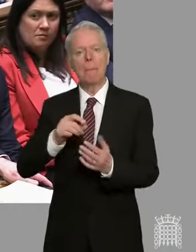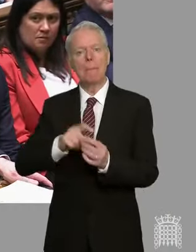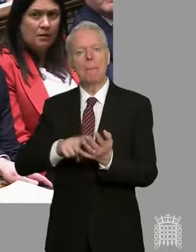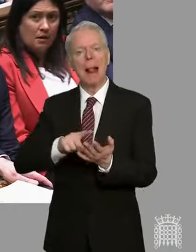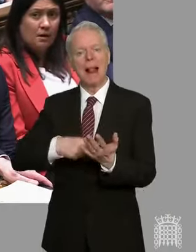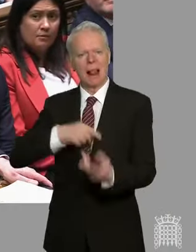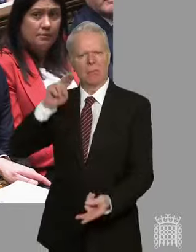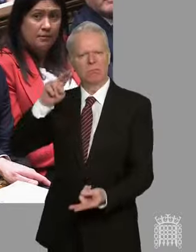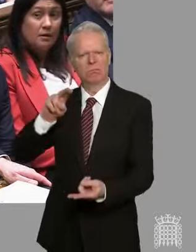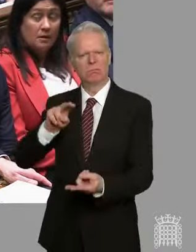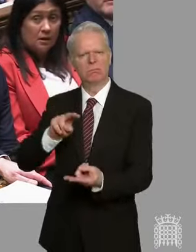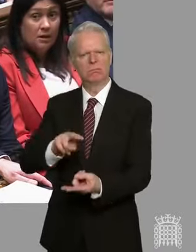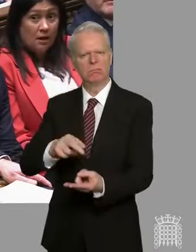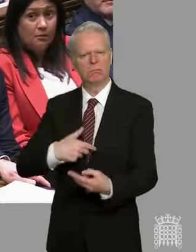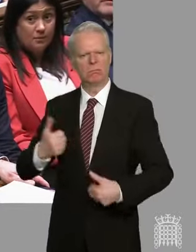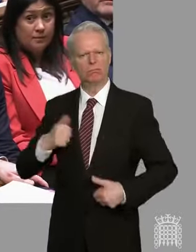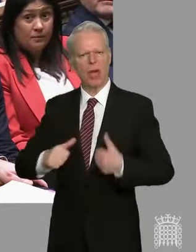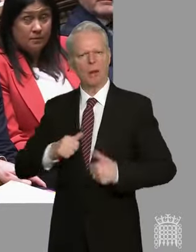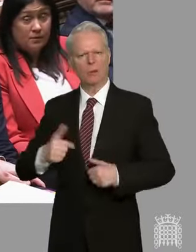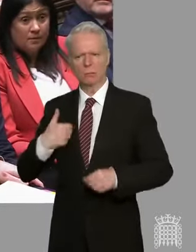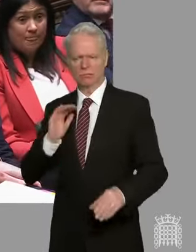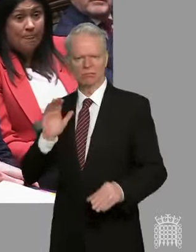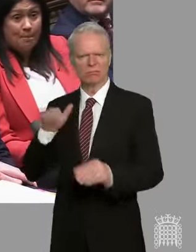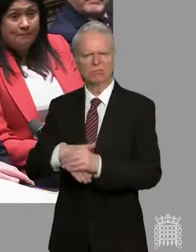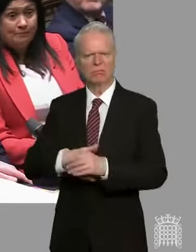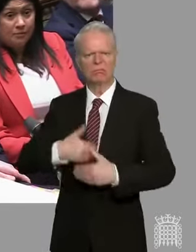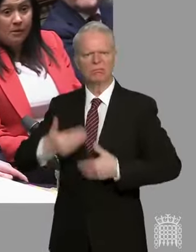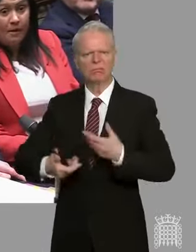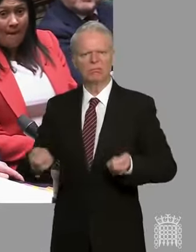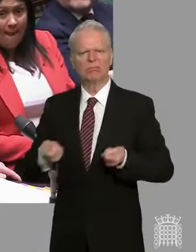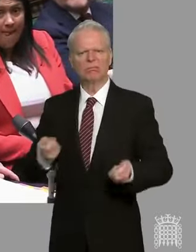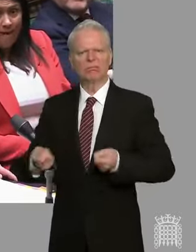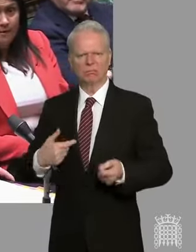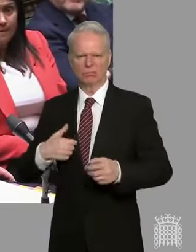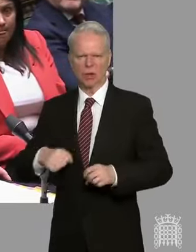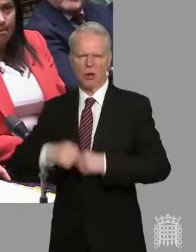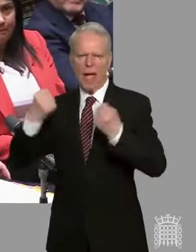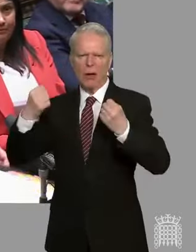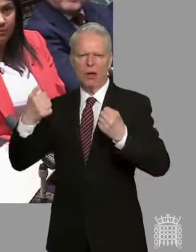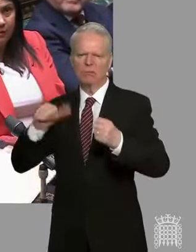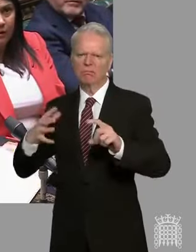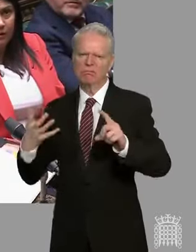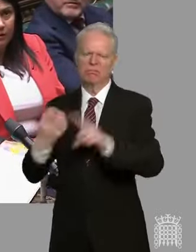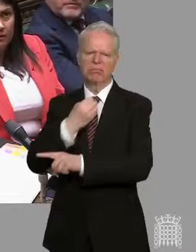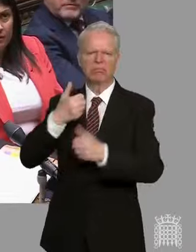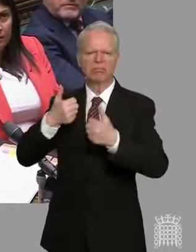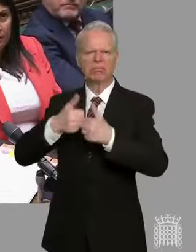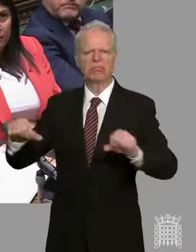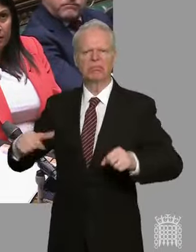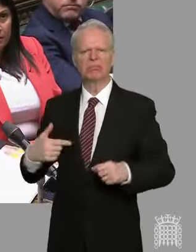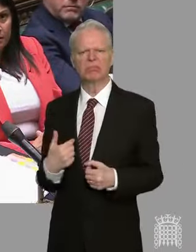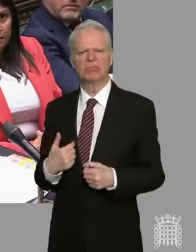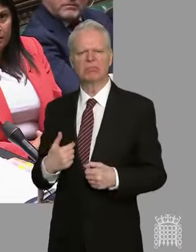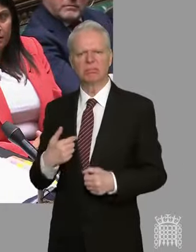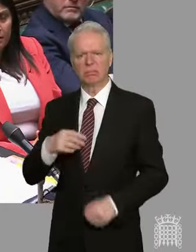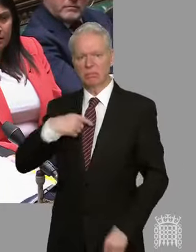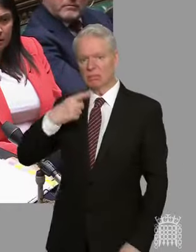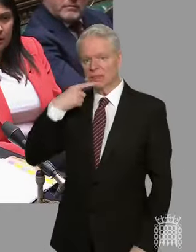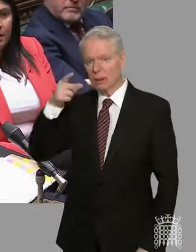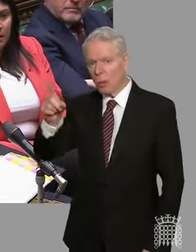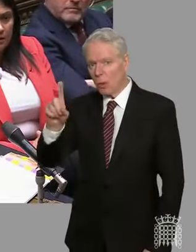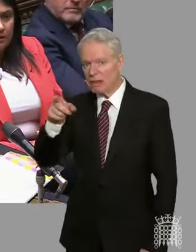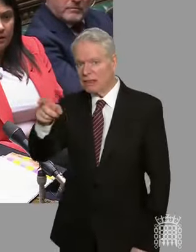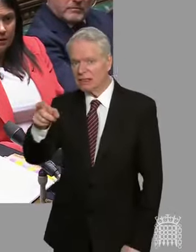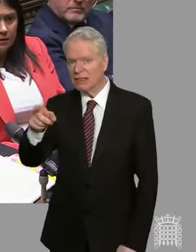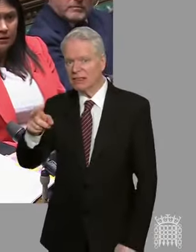with no qualifications rising, those from deprived areas going to work falling. Instead of playing the politics of grievance, they need to